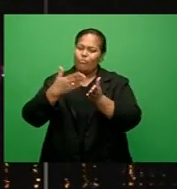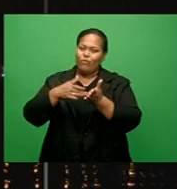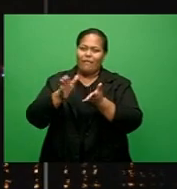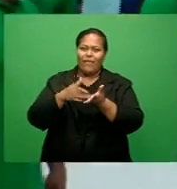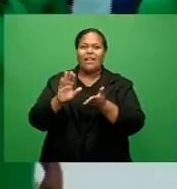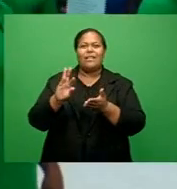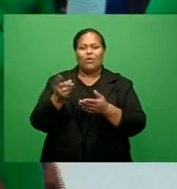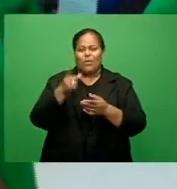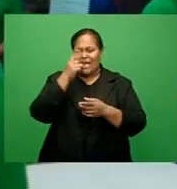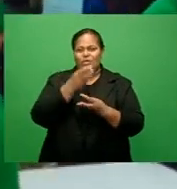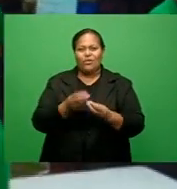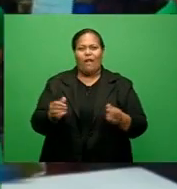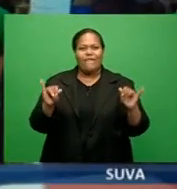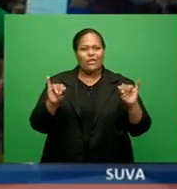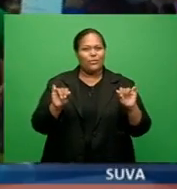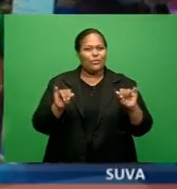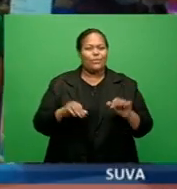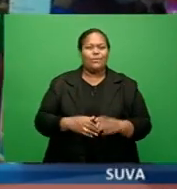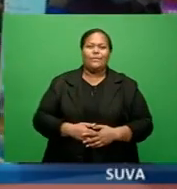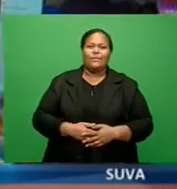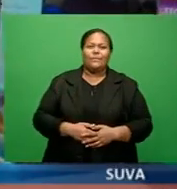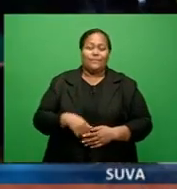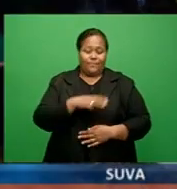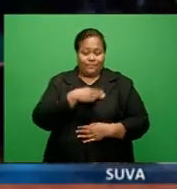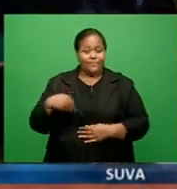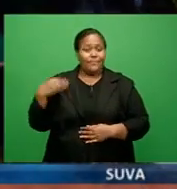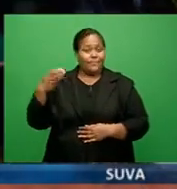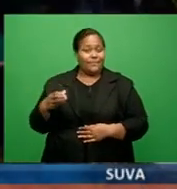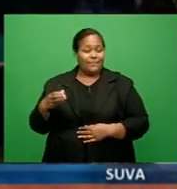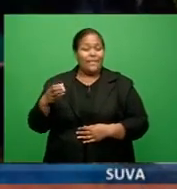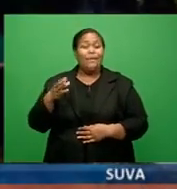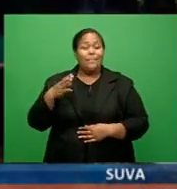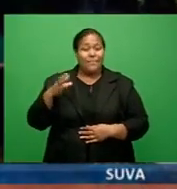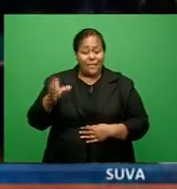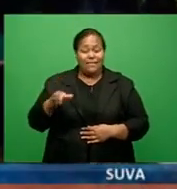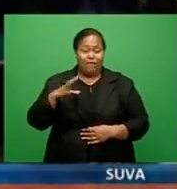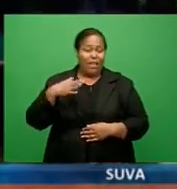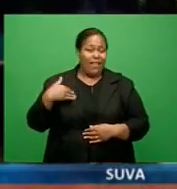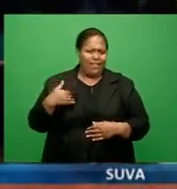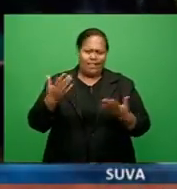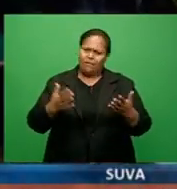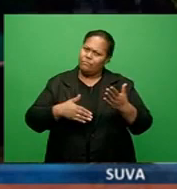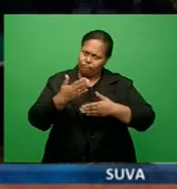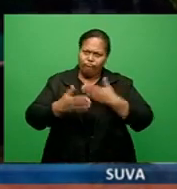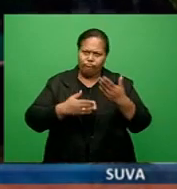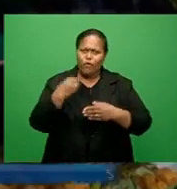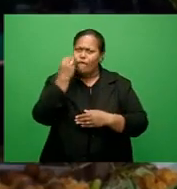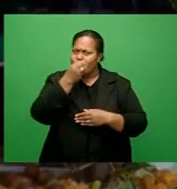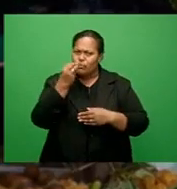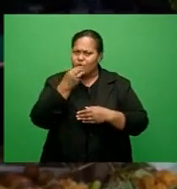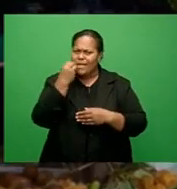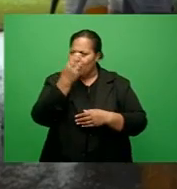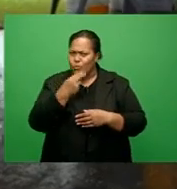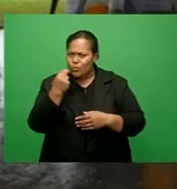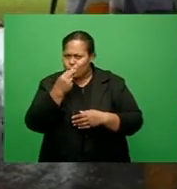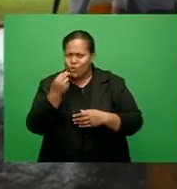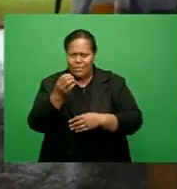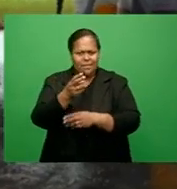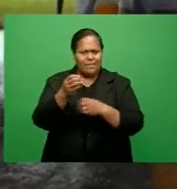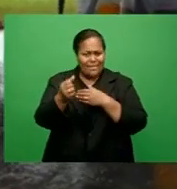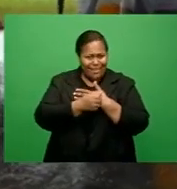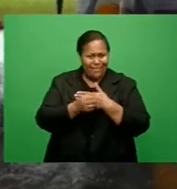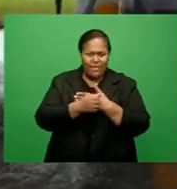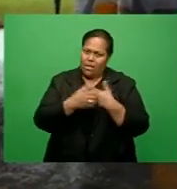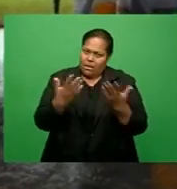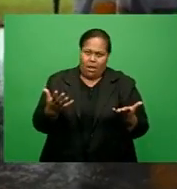issue. The Health Minister says food and nutrition insecurity has hindered socio-economic progress